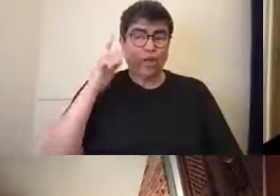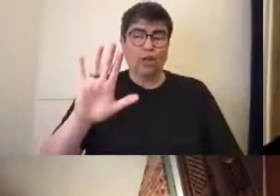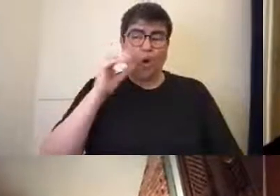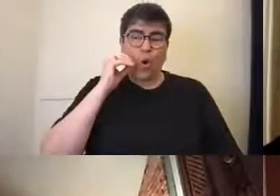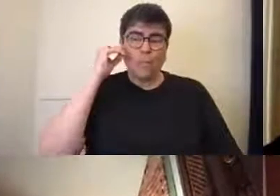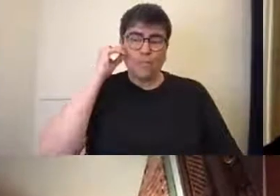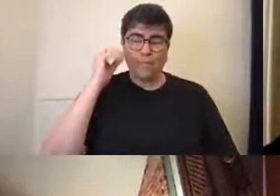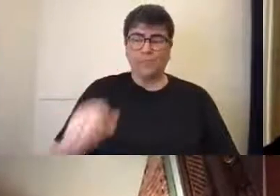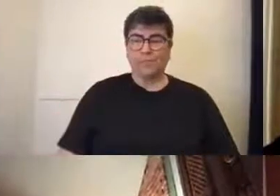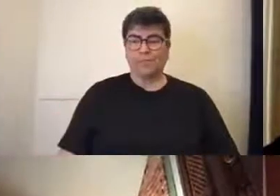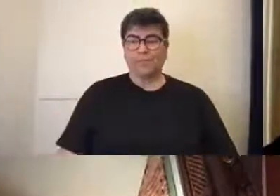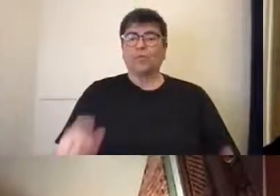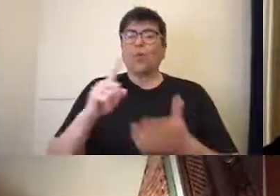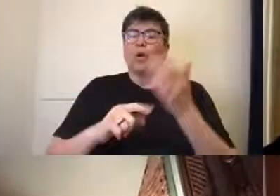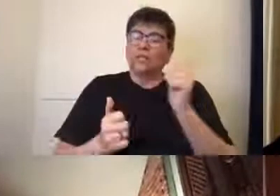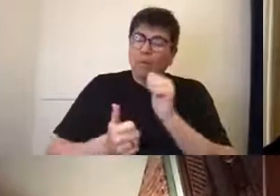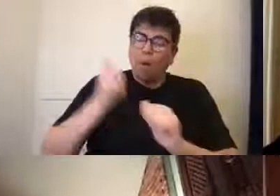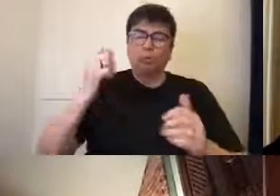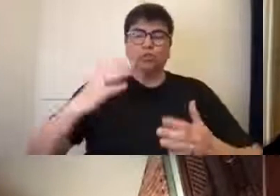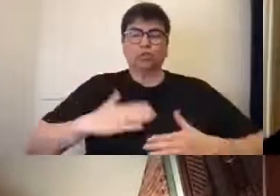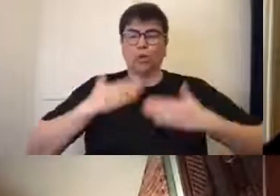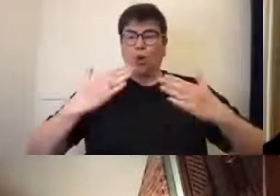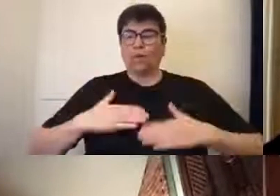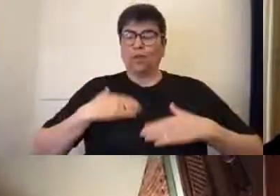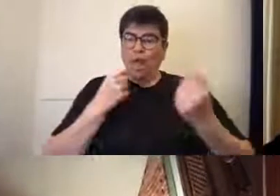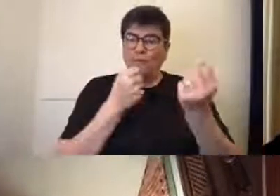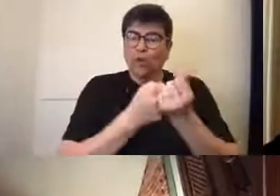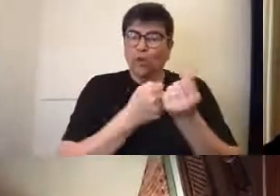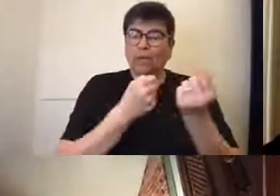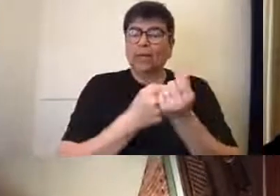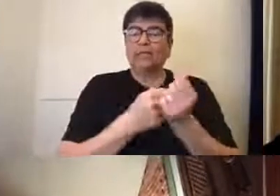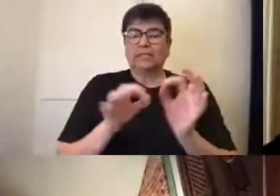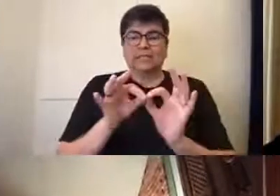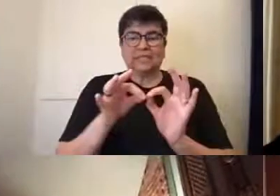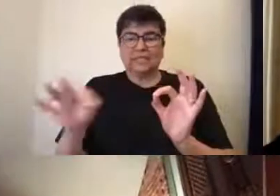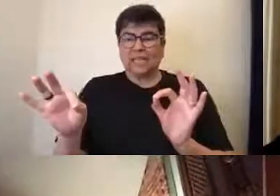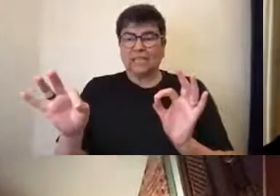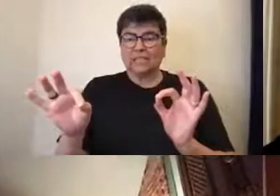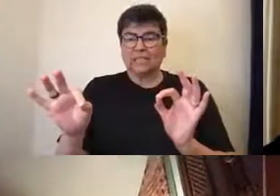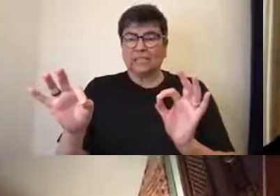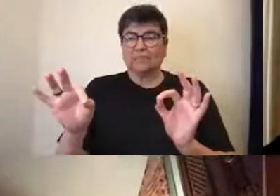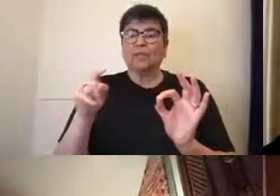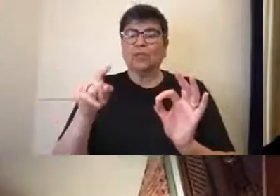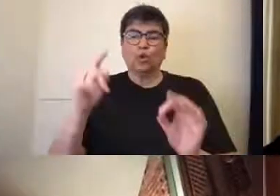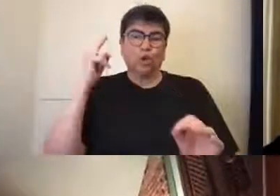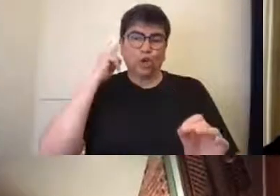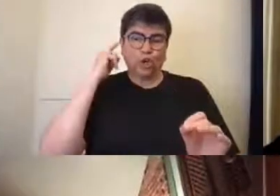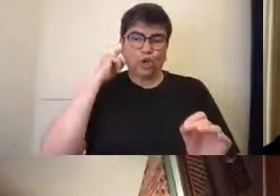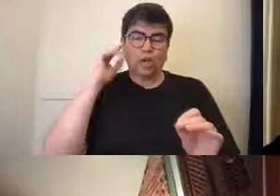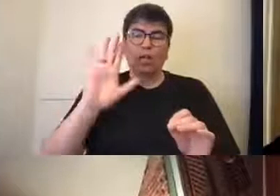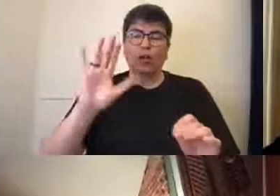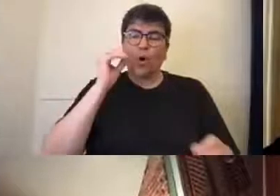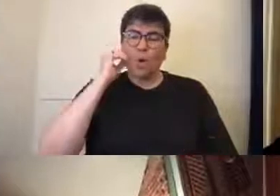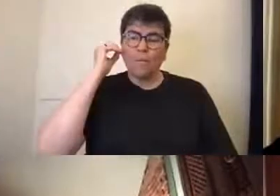home? What is the most joyful, affirming sentence you've heard at